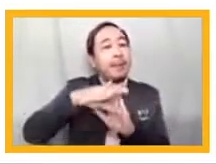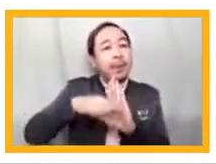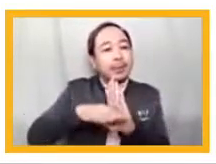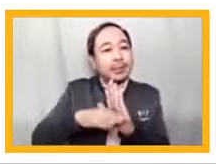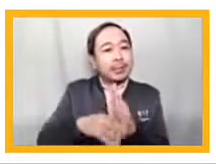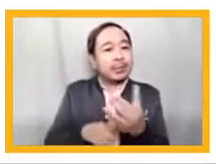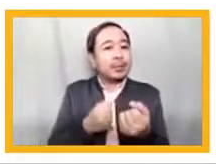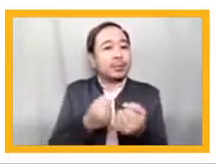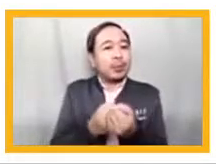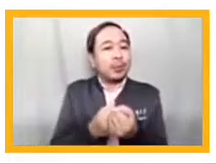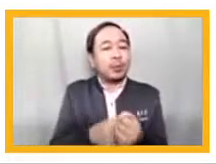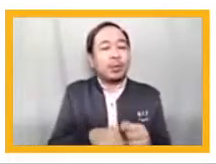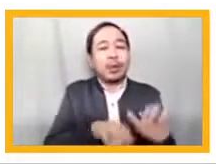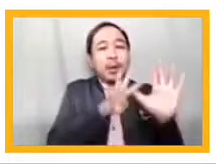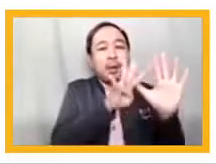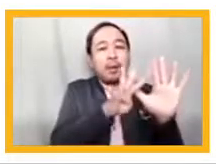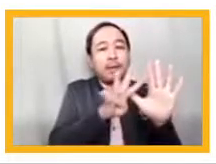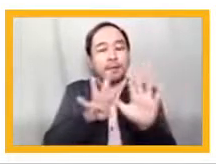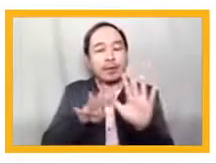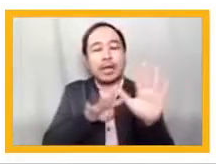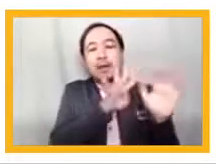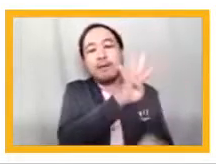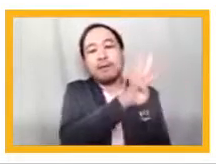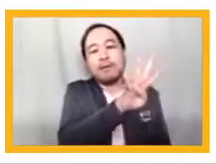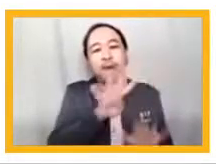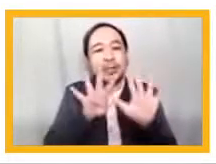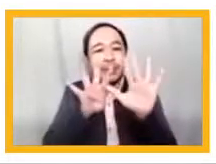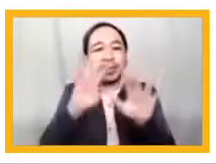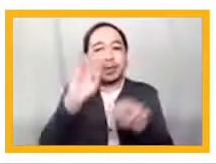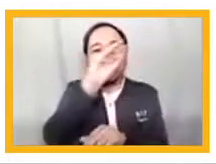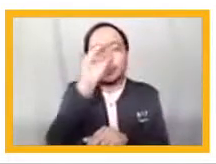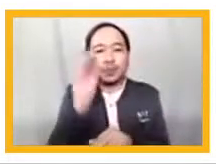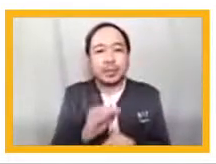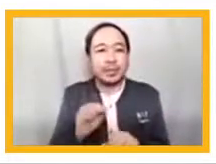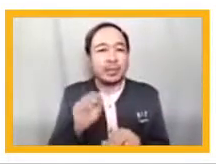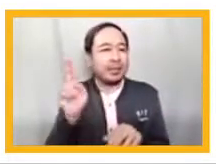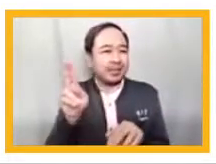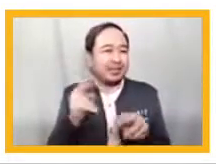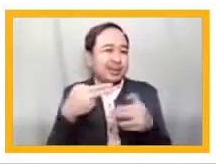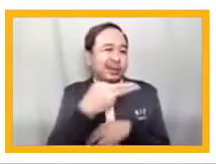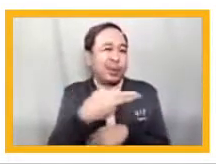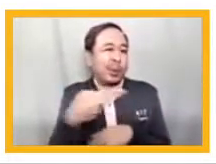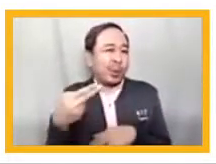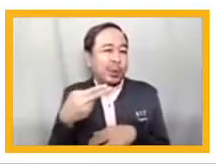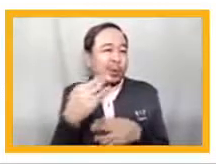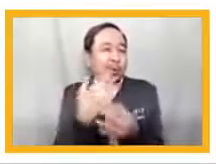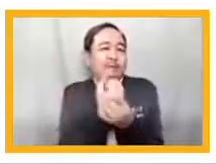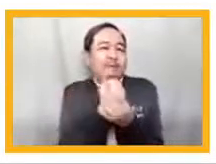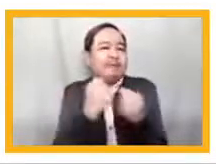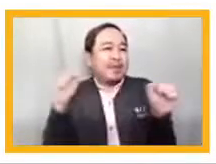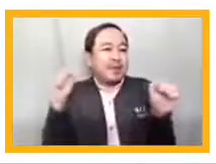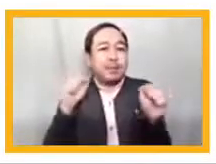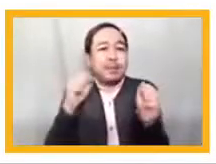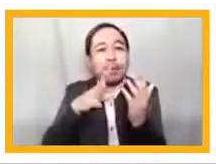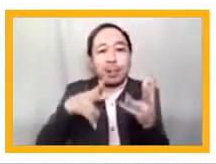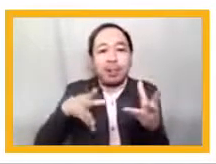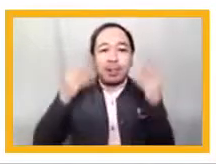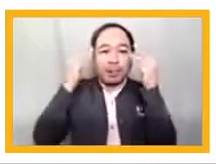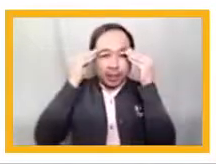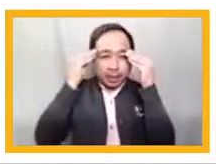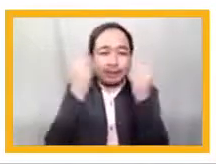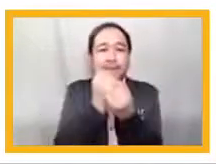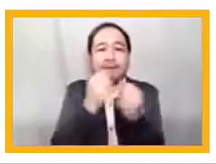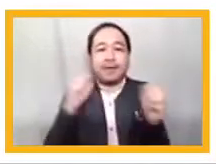49%. We call it the policy Freedom Learning, Freedom Campus, which allow actually a student